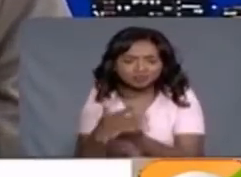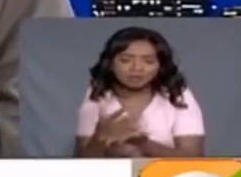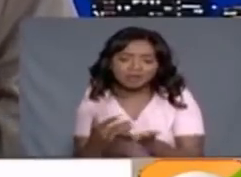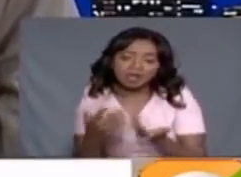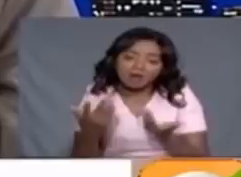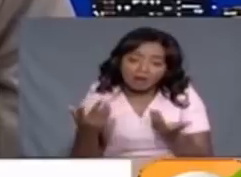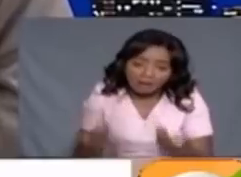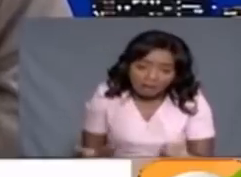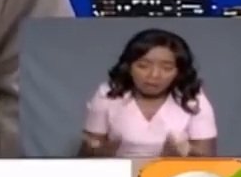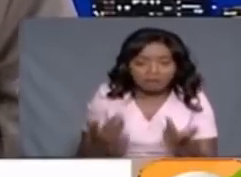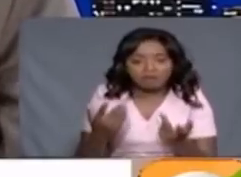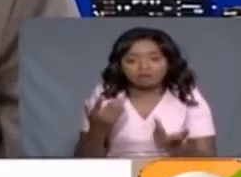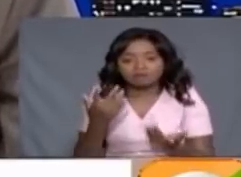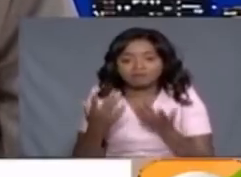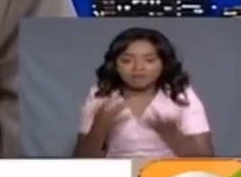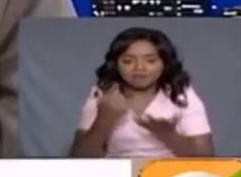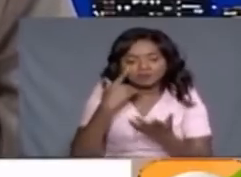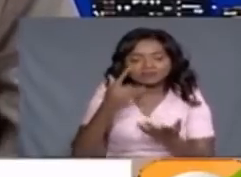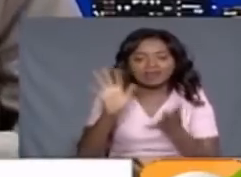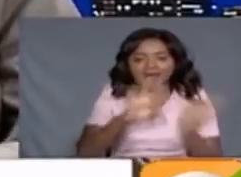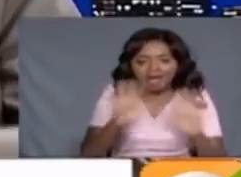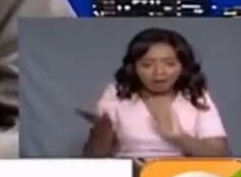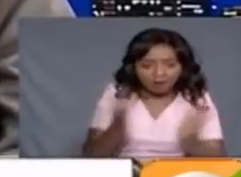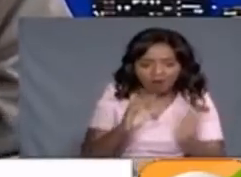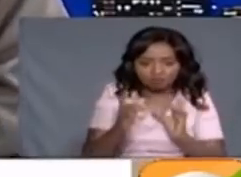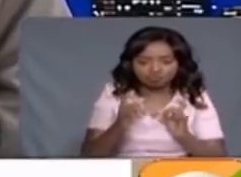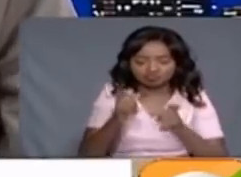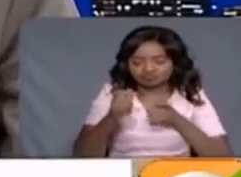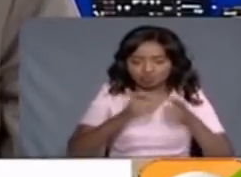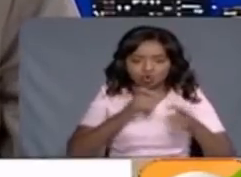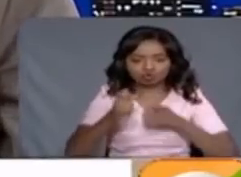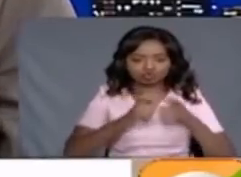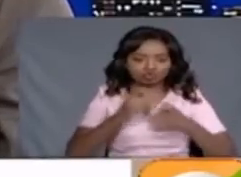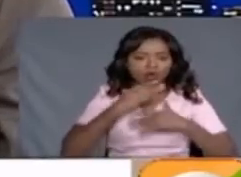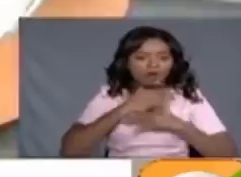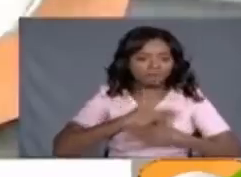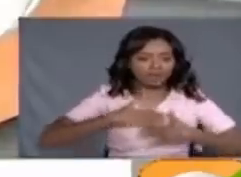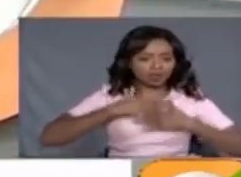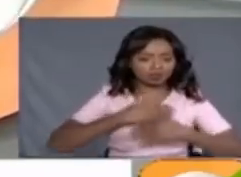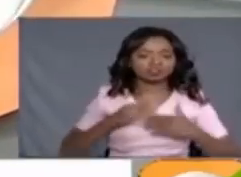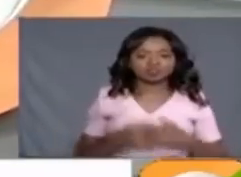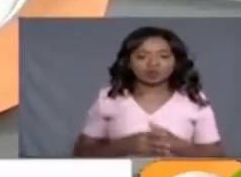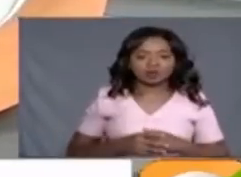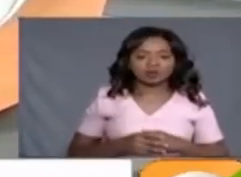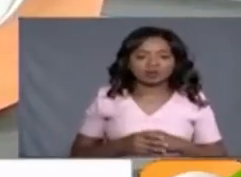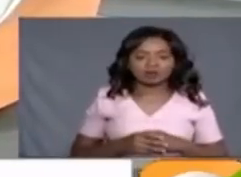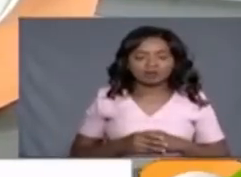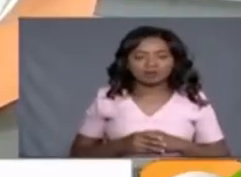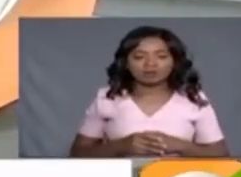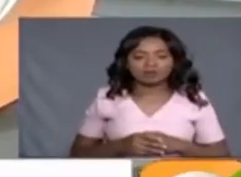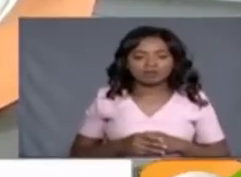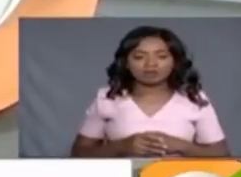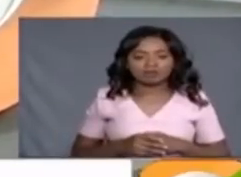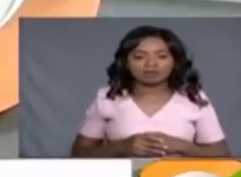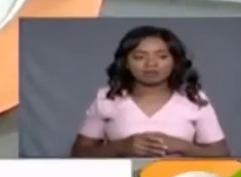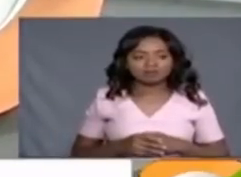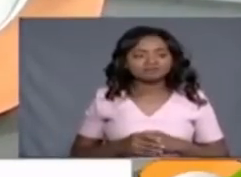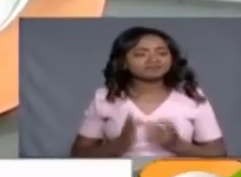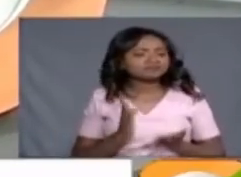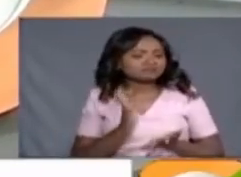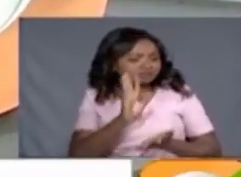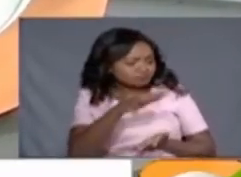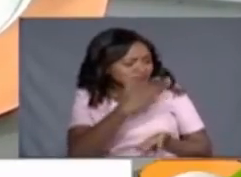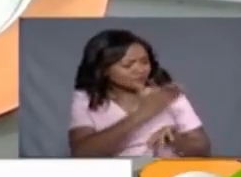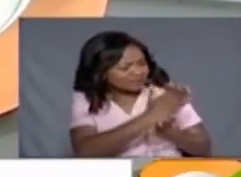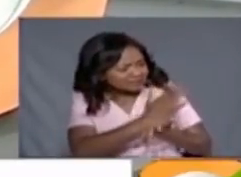methods like use of biological control. That is sustainable. And some have been concerned about the impact of the spraying